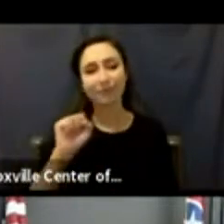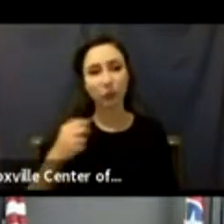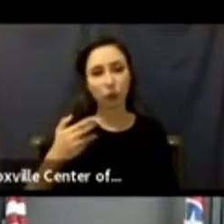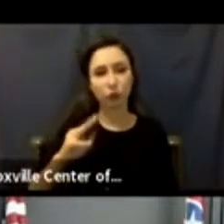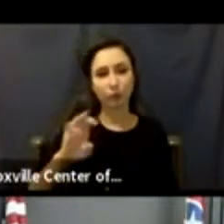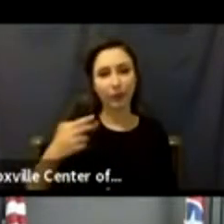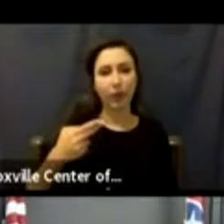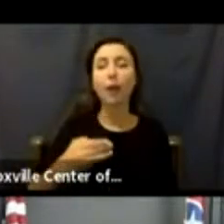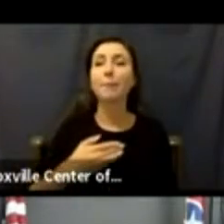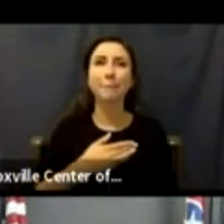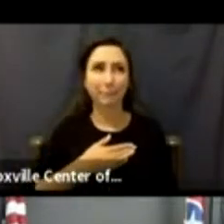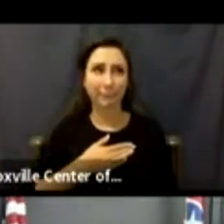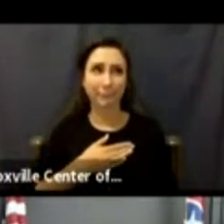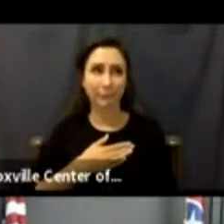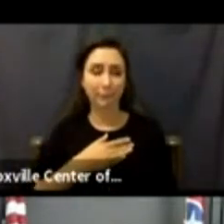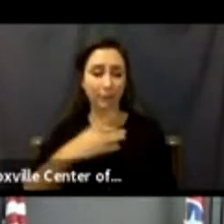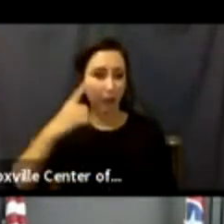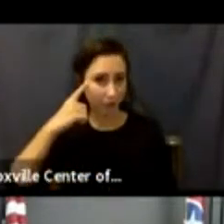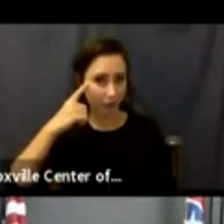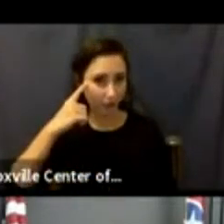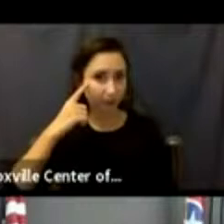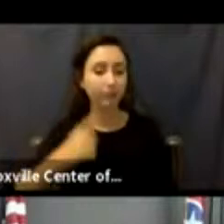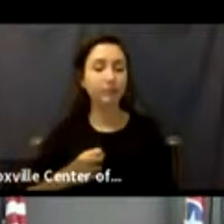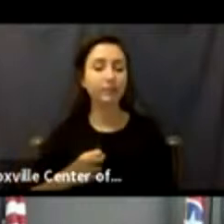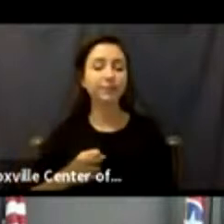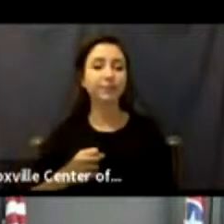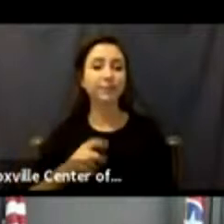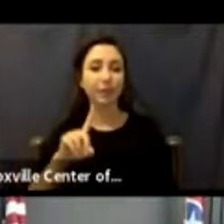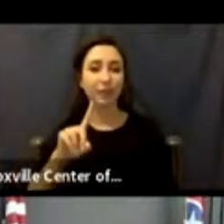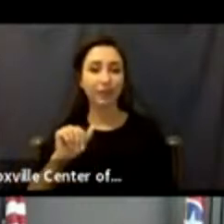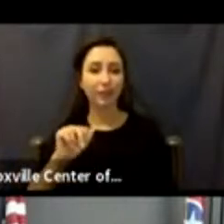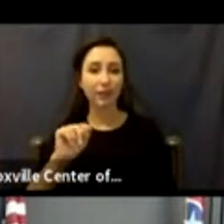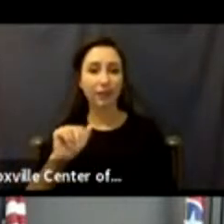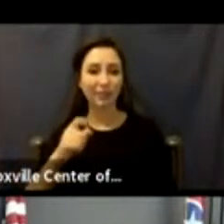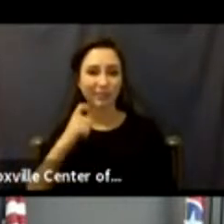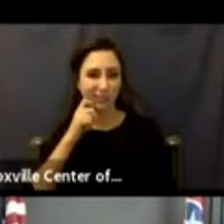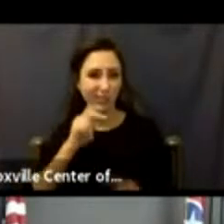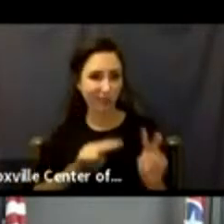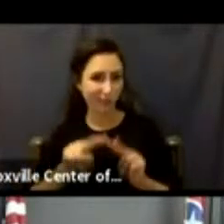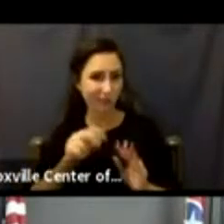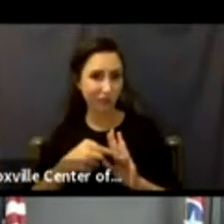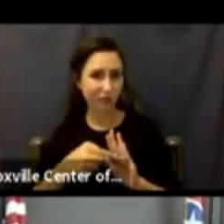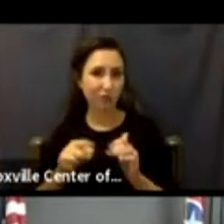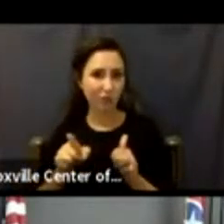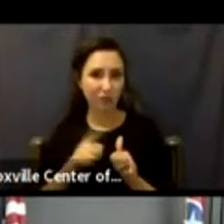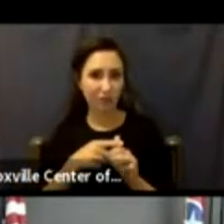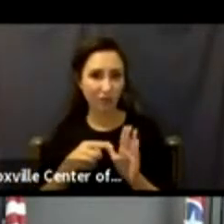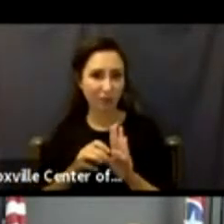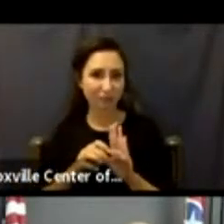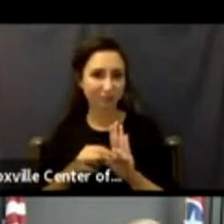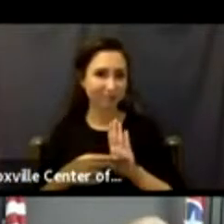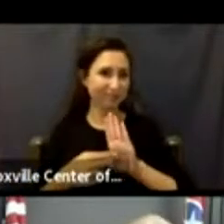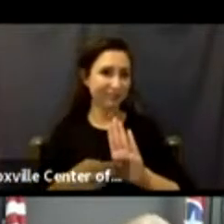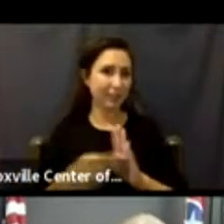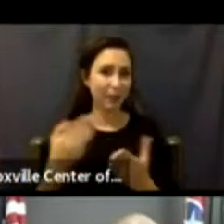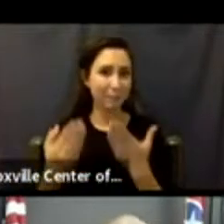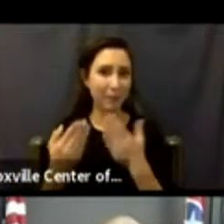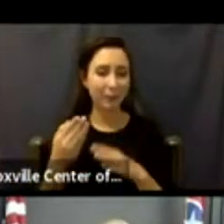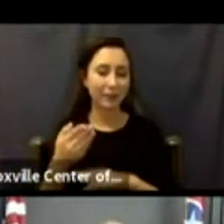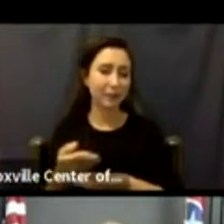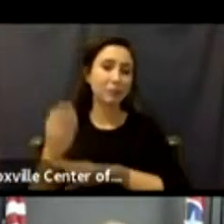so a thought I have is that, as you know, the data that we just looked at showed just the first signs of maybe some